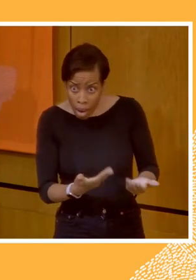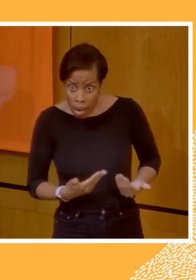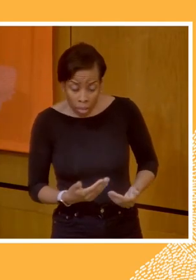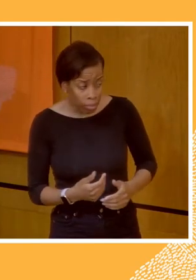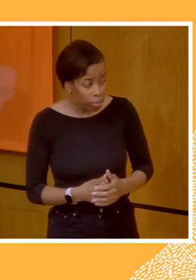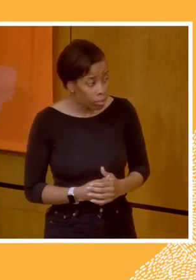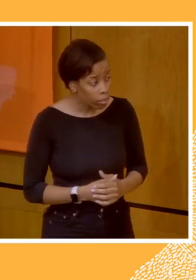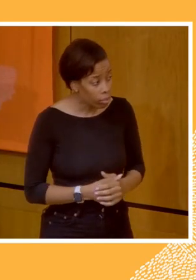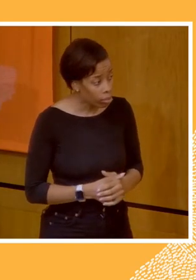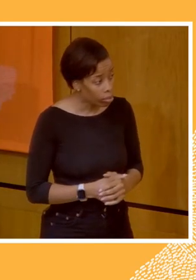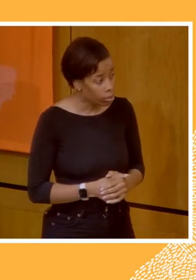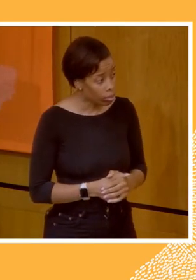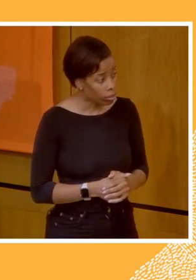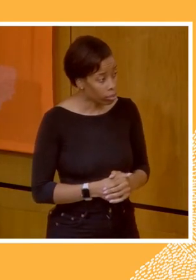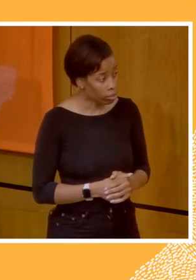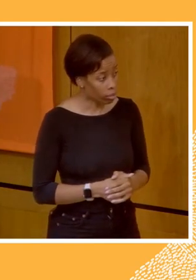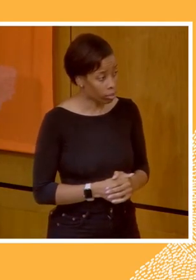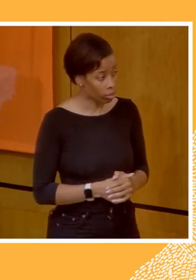Yeah, thank you very much.